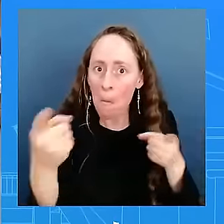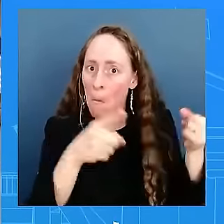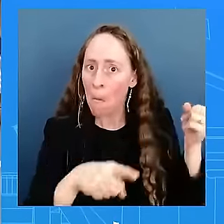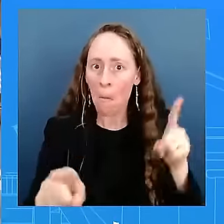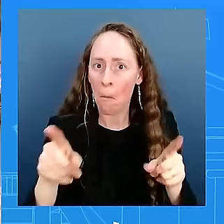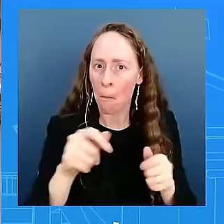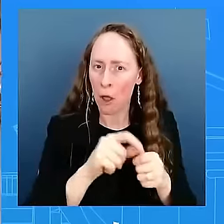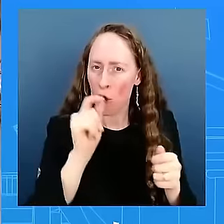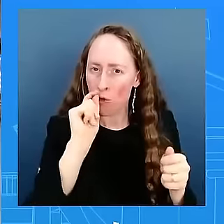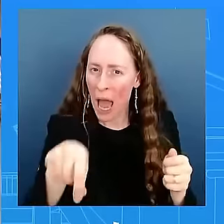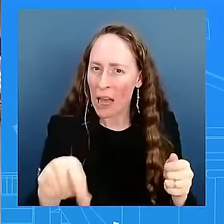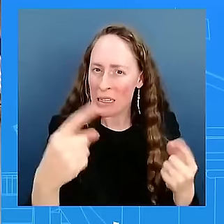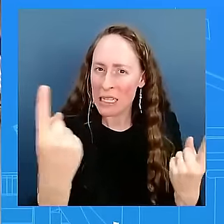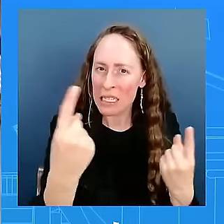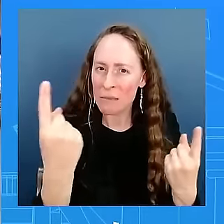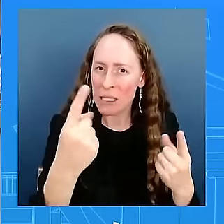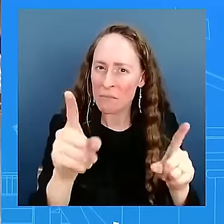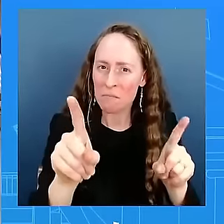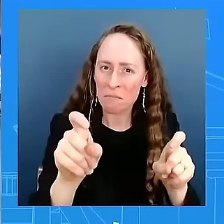in terms of,